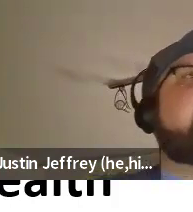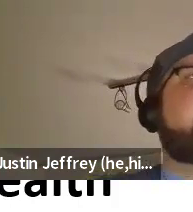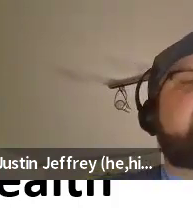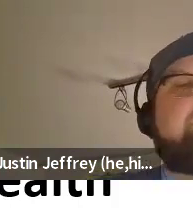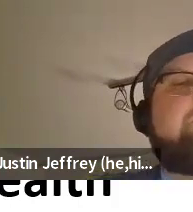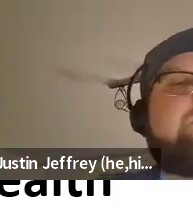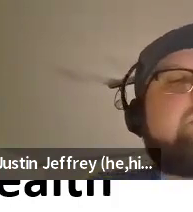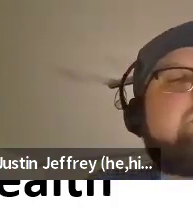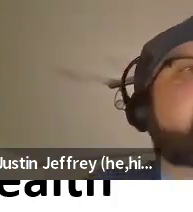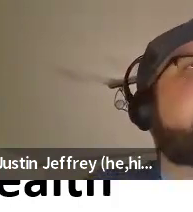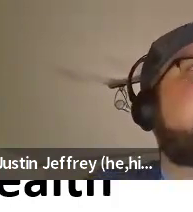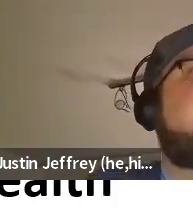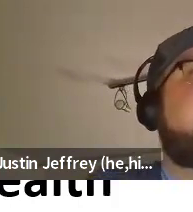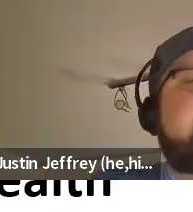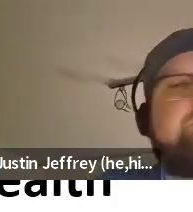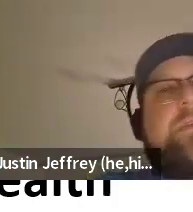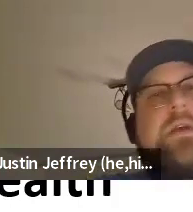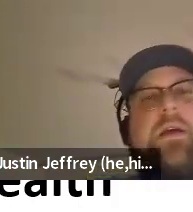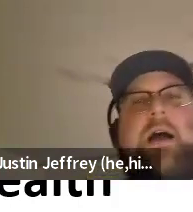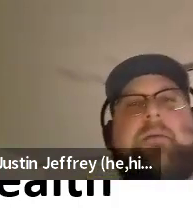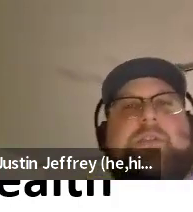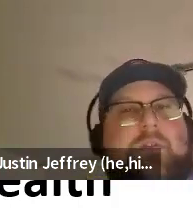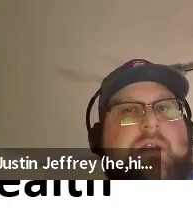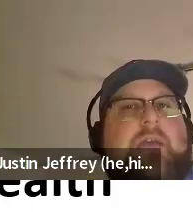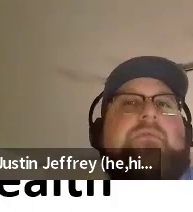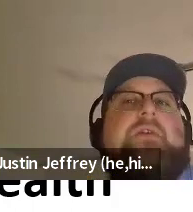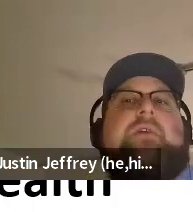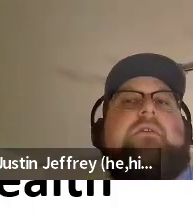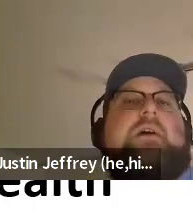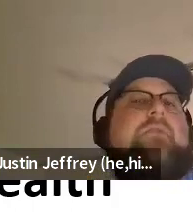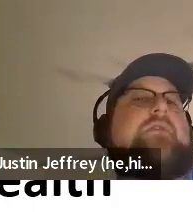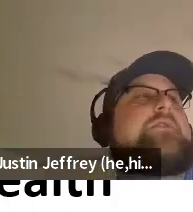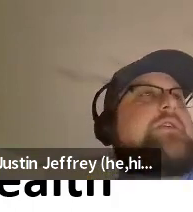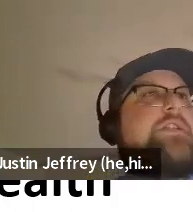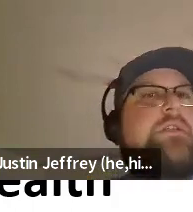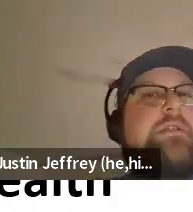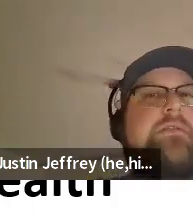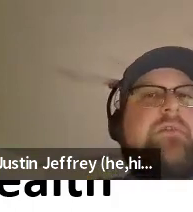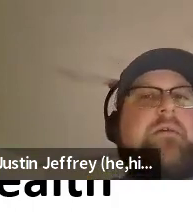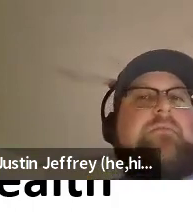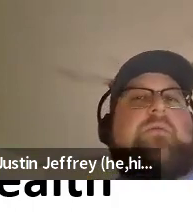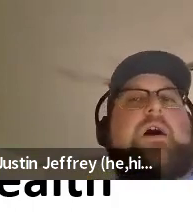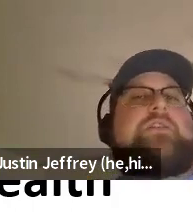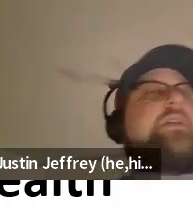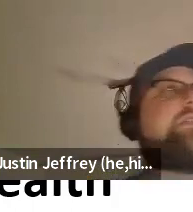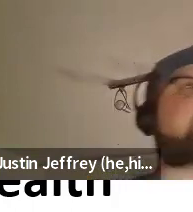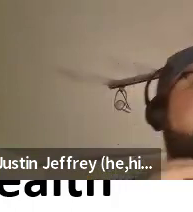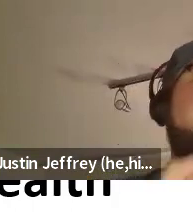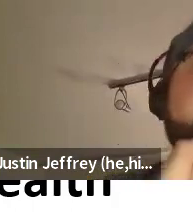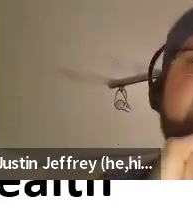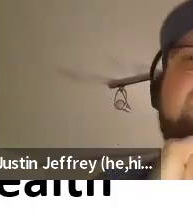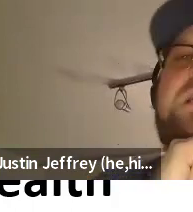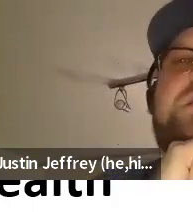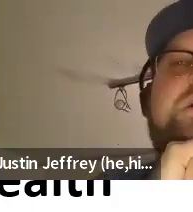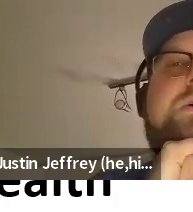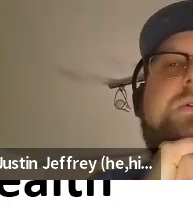free telehealth for COVID treatment. So you can get free video health consultations from the Washington Department